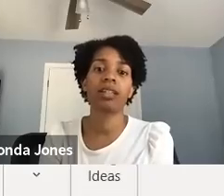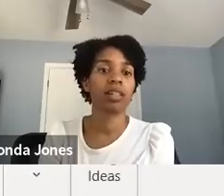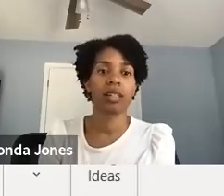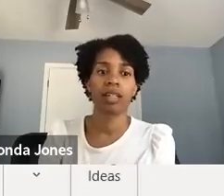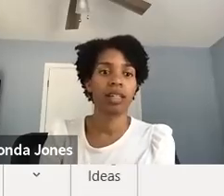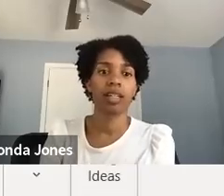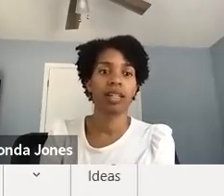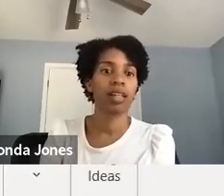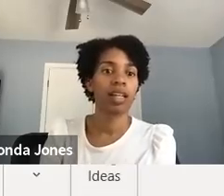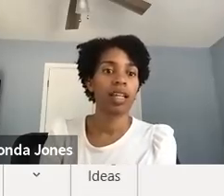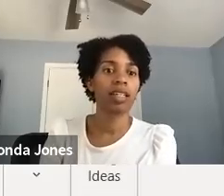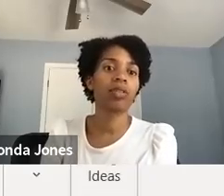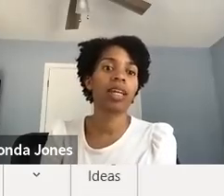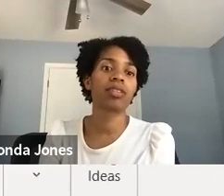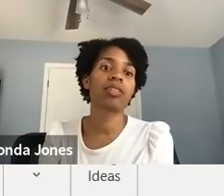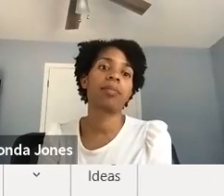neonatal